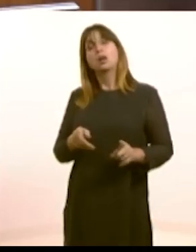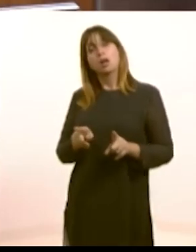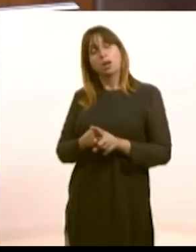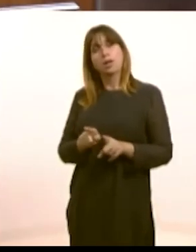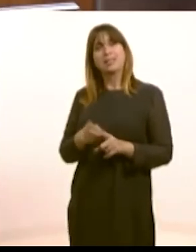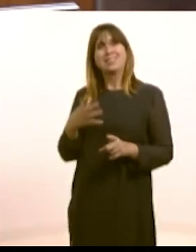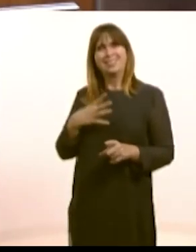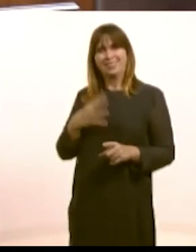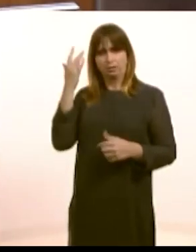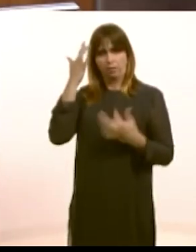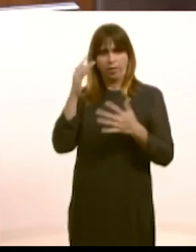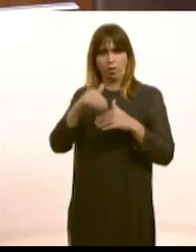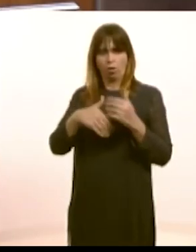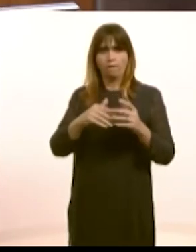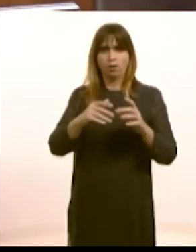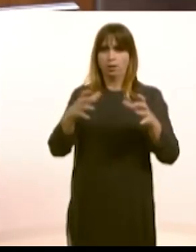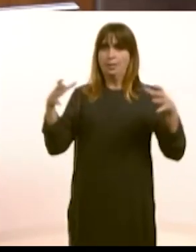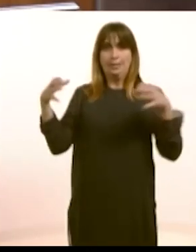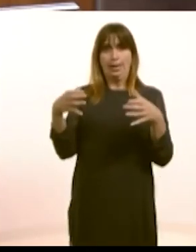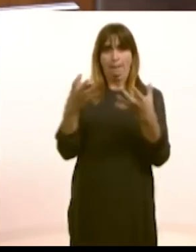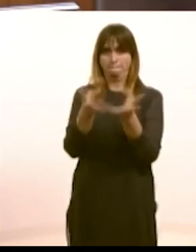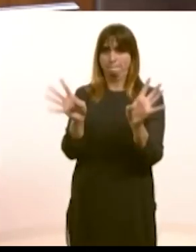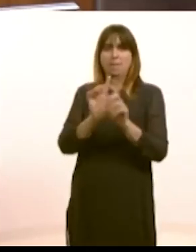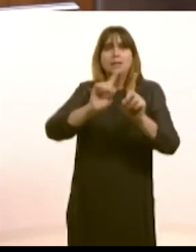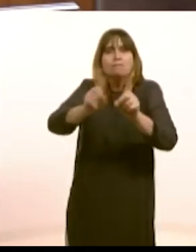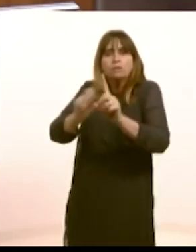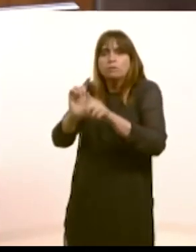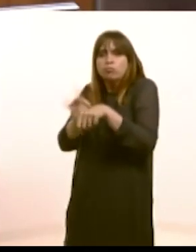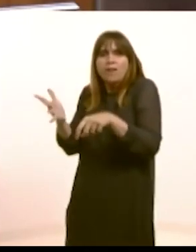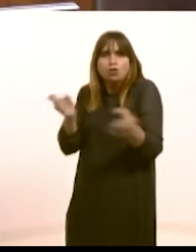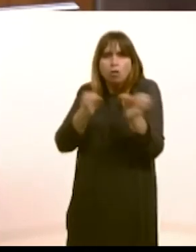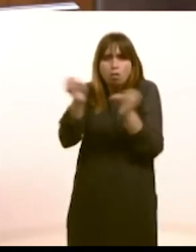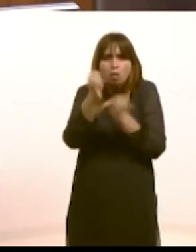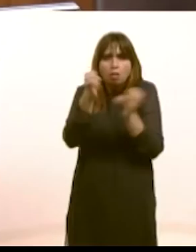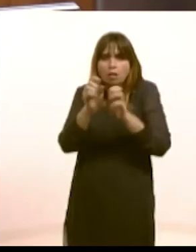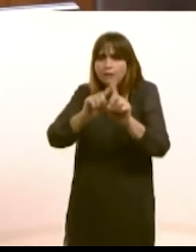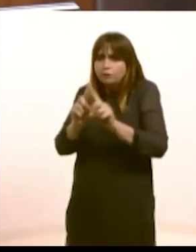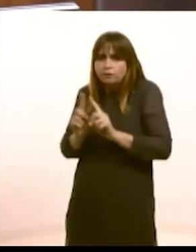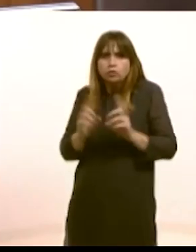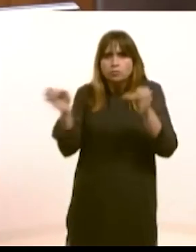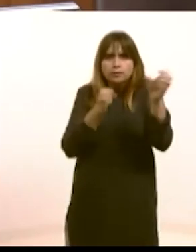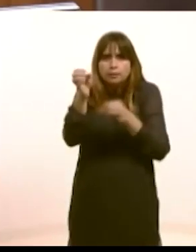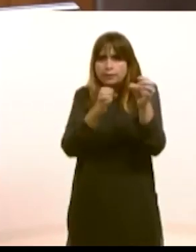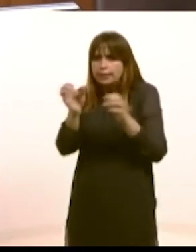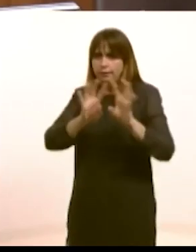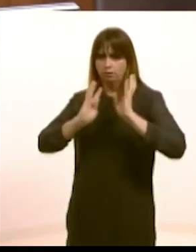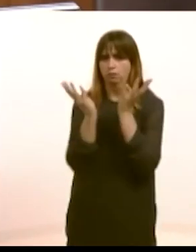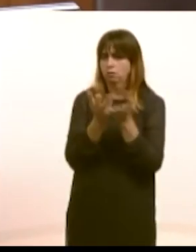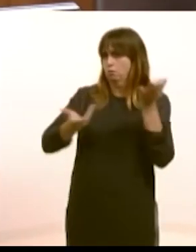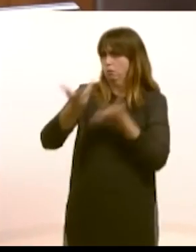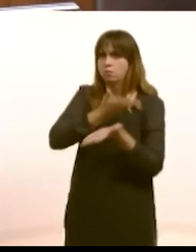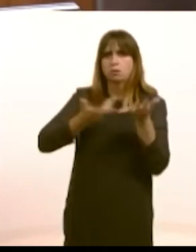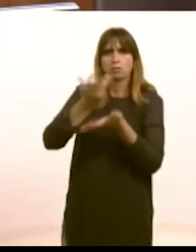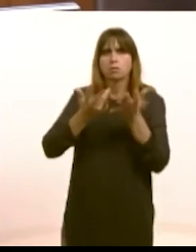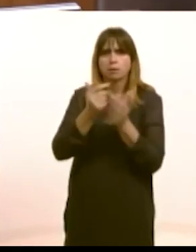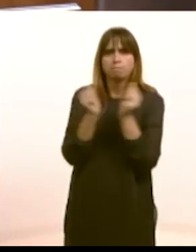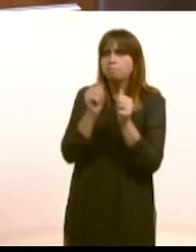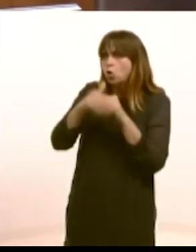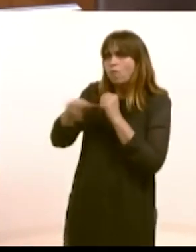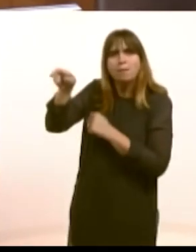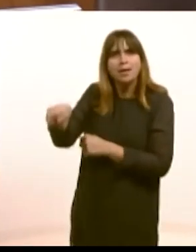to a multi-agency, a multidisciplinary team to help the individual. And we know that in the future there will be more pressure as